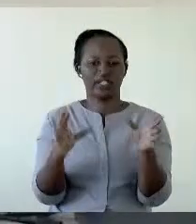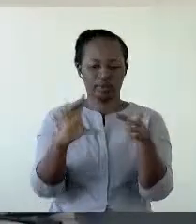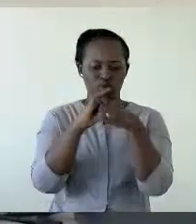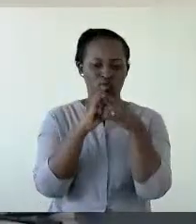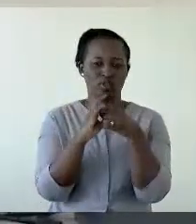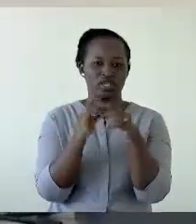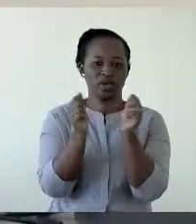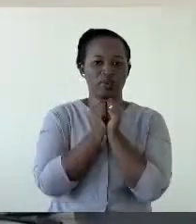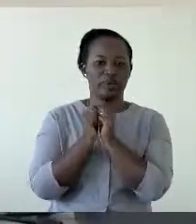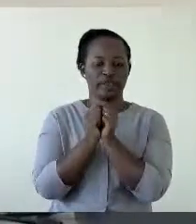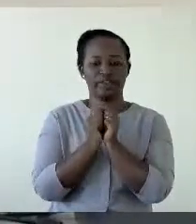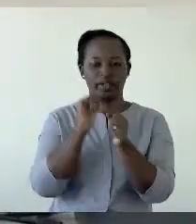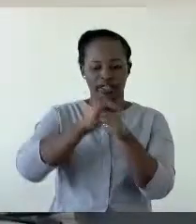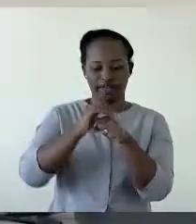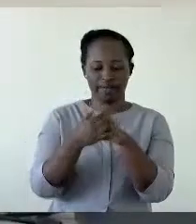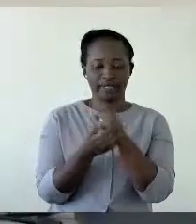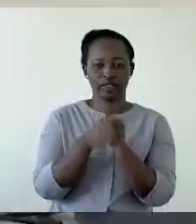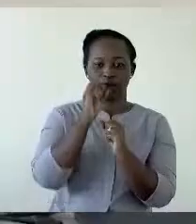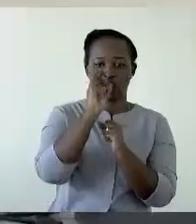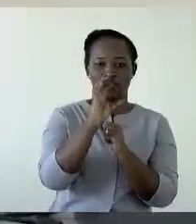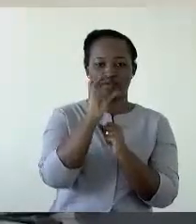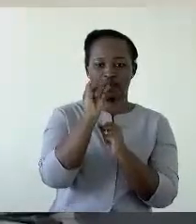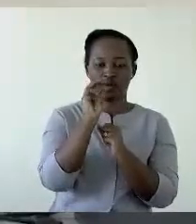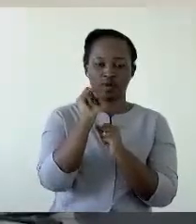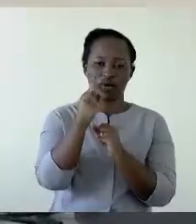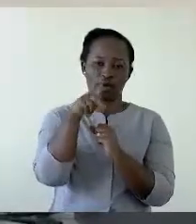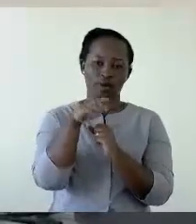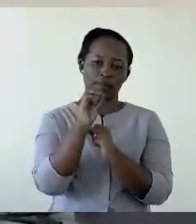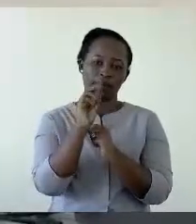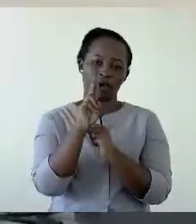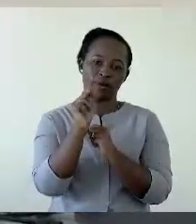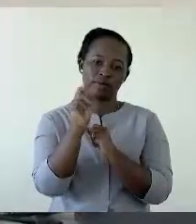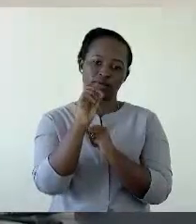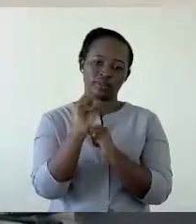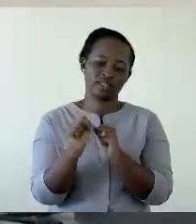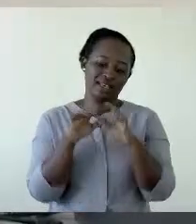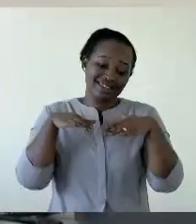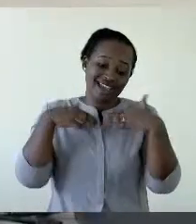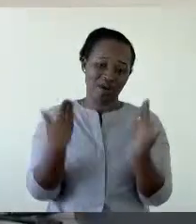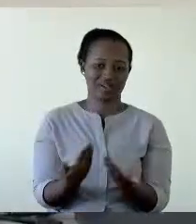related with the formation of compounds or radicals?